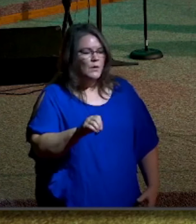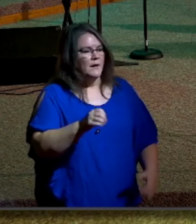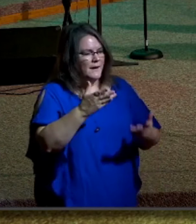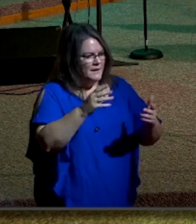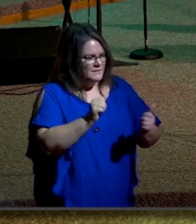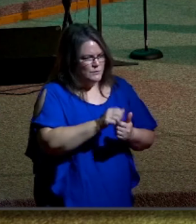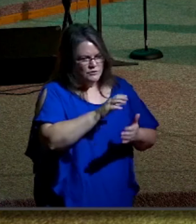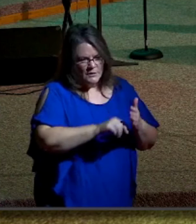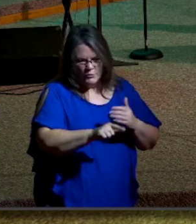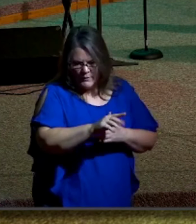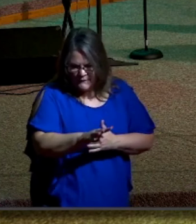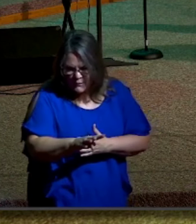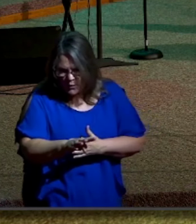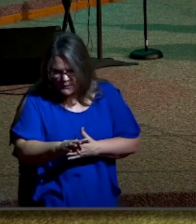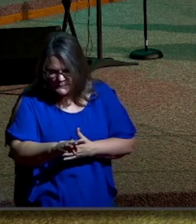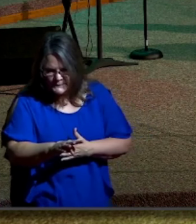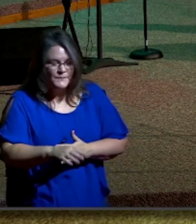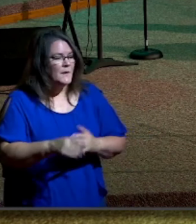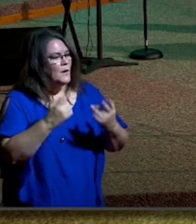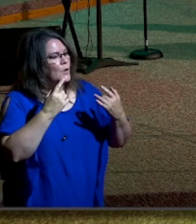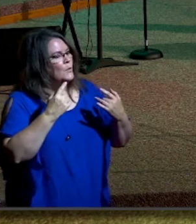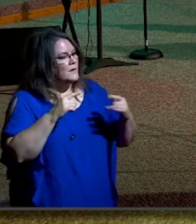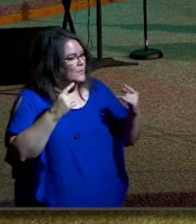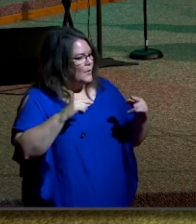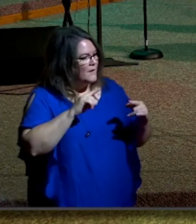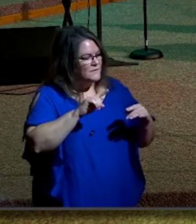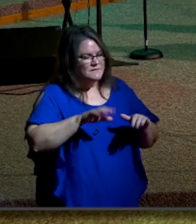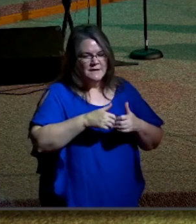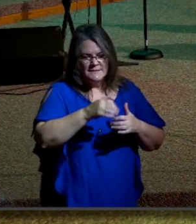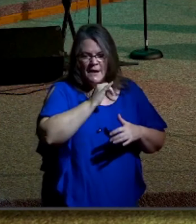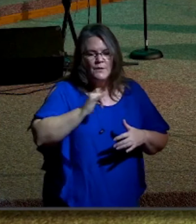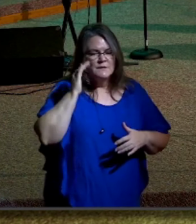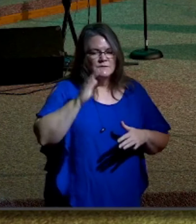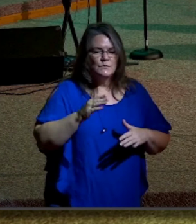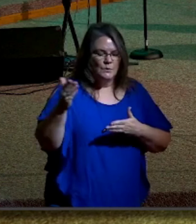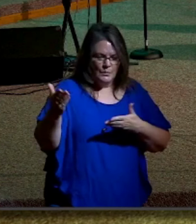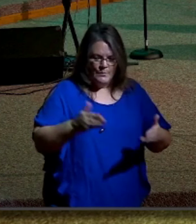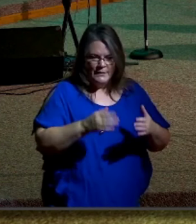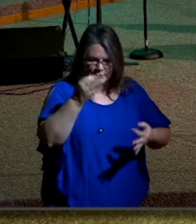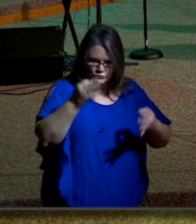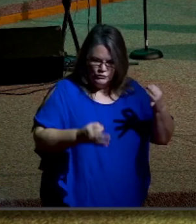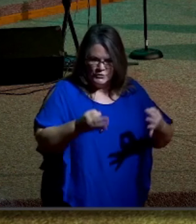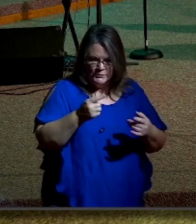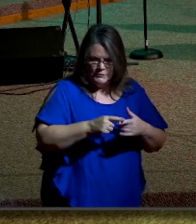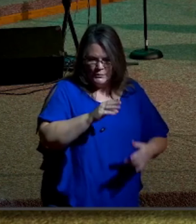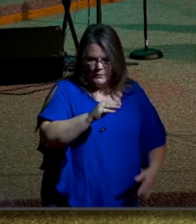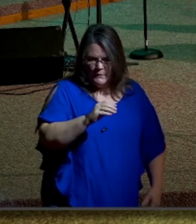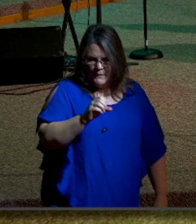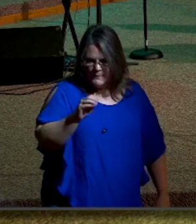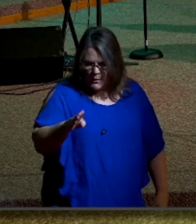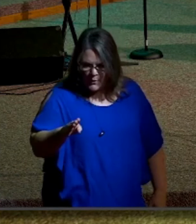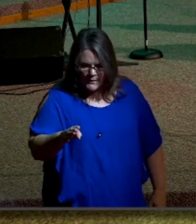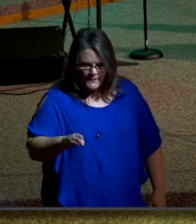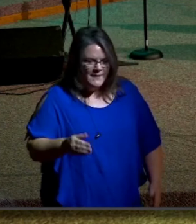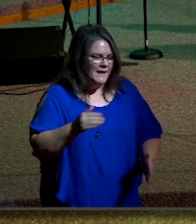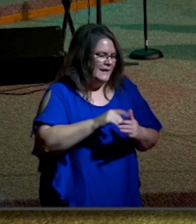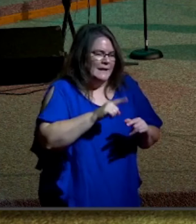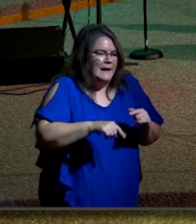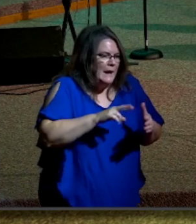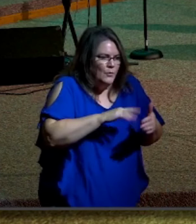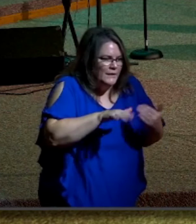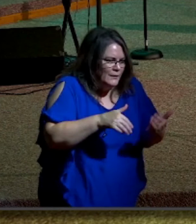when he ultimately prophesies of how Israel would bring judgment to Moab. And again, I can't read it all today because we're on